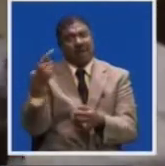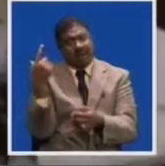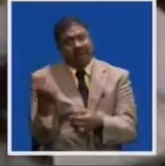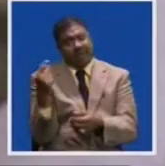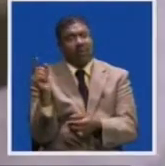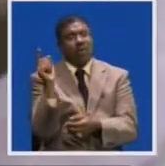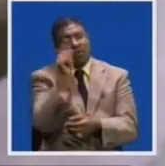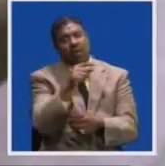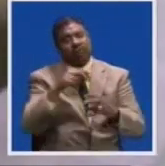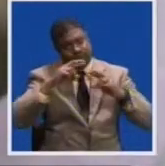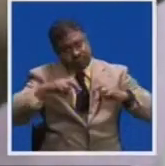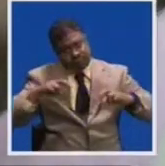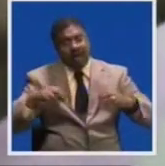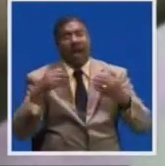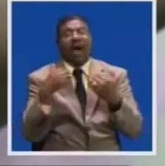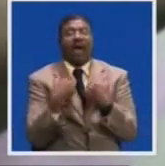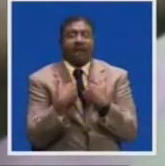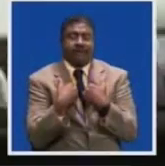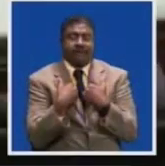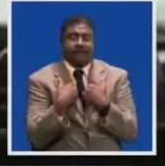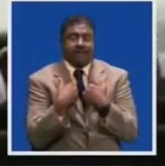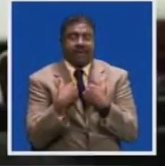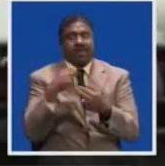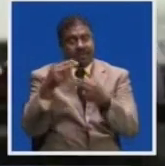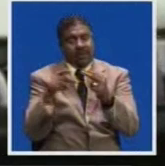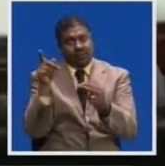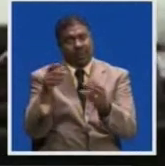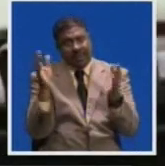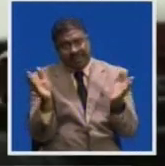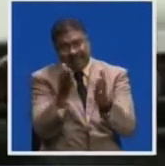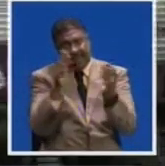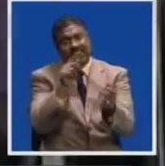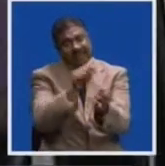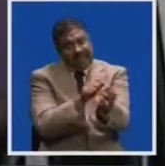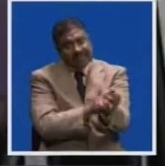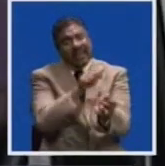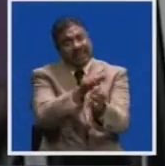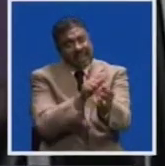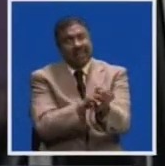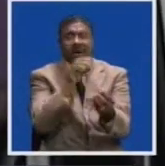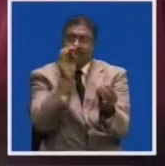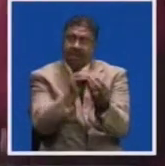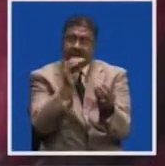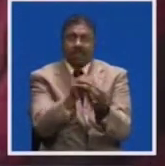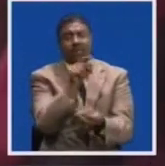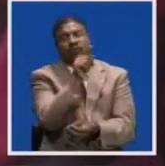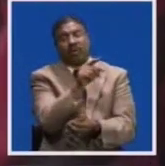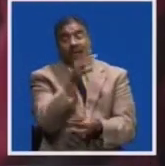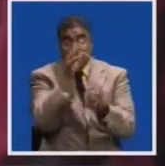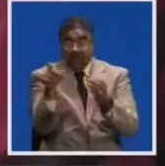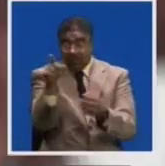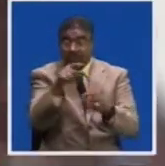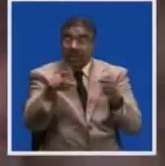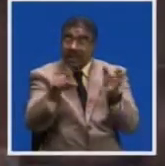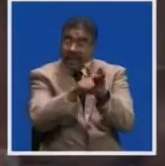checkups, high adherence to PrEP, encouraging our partners to test and to use PrEP if they test negative to